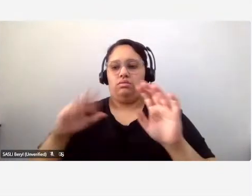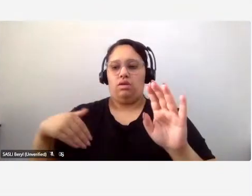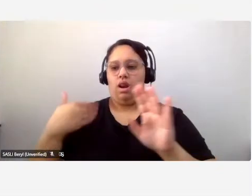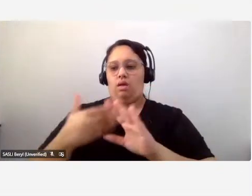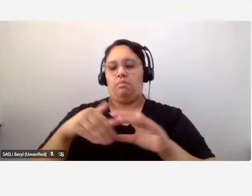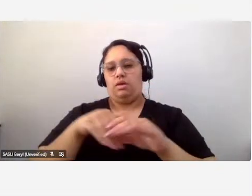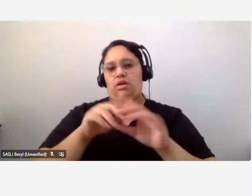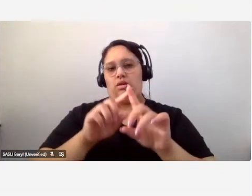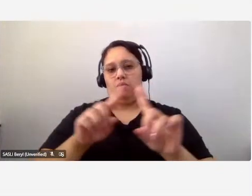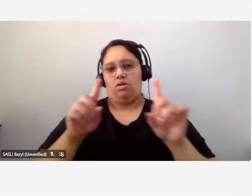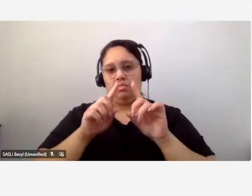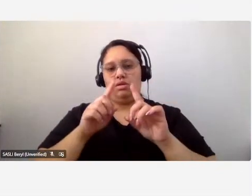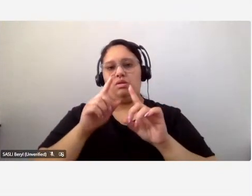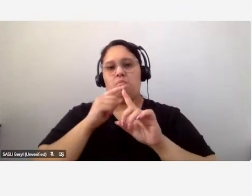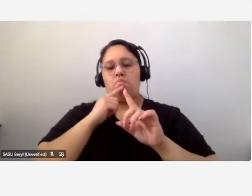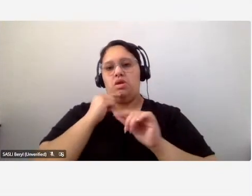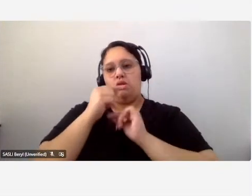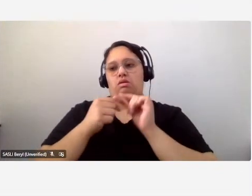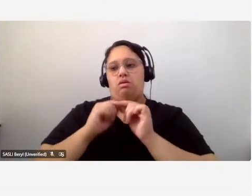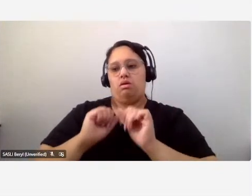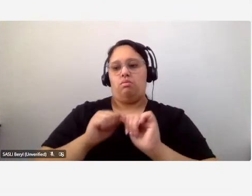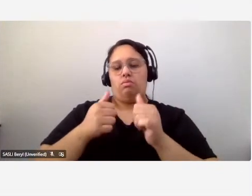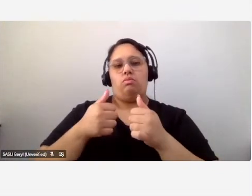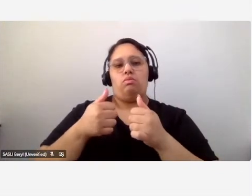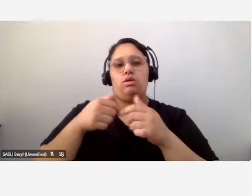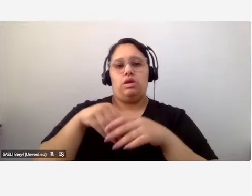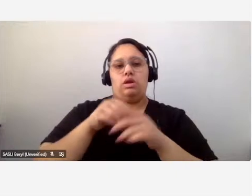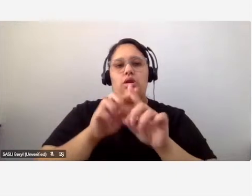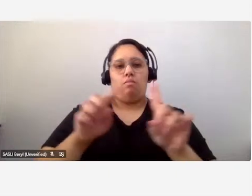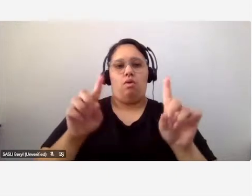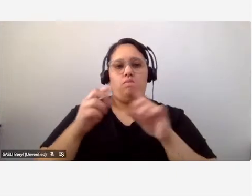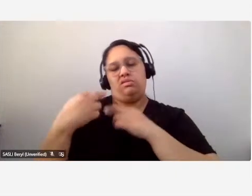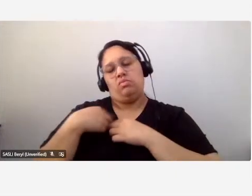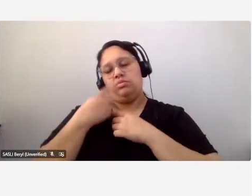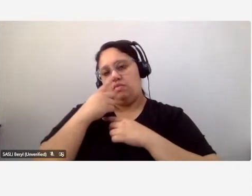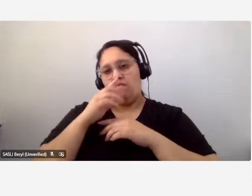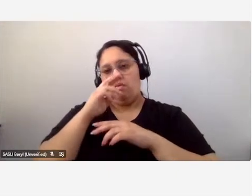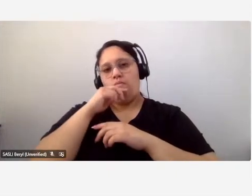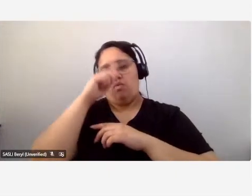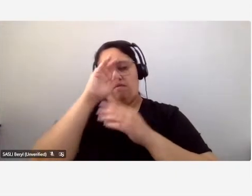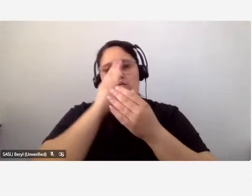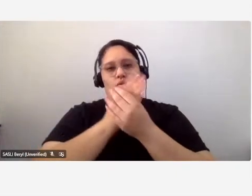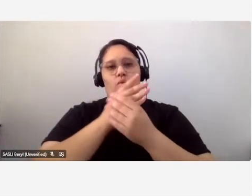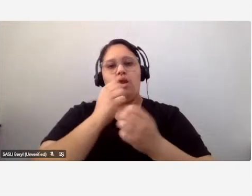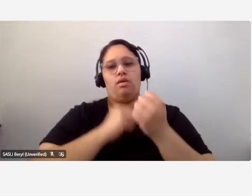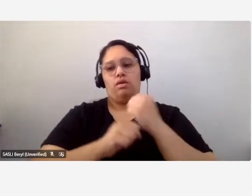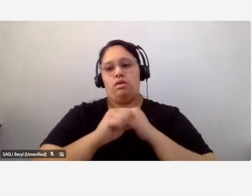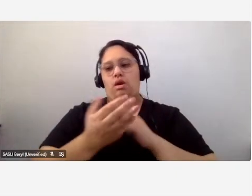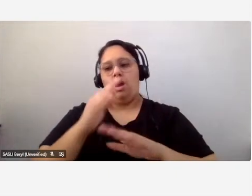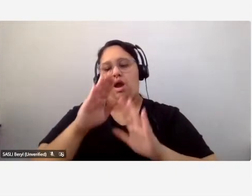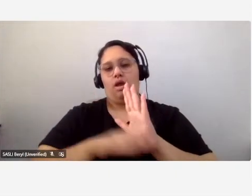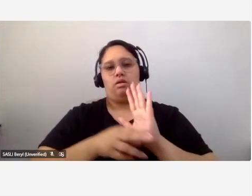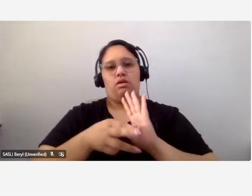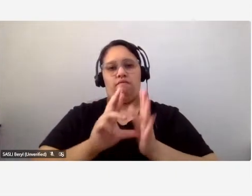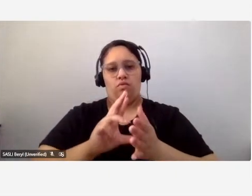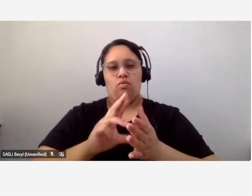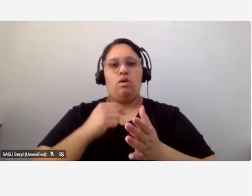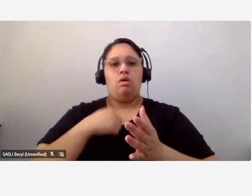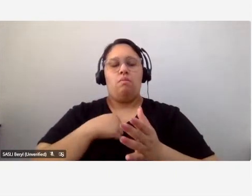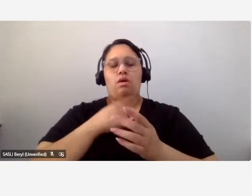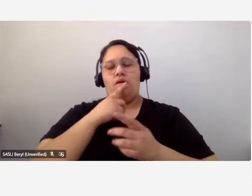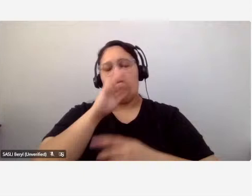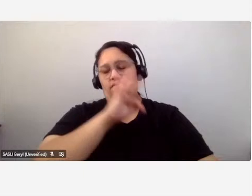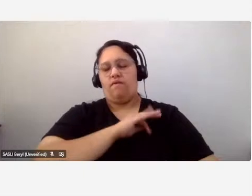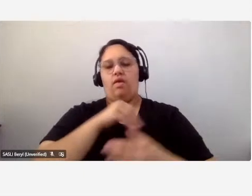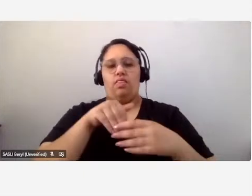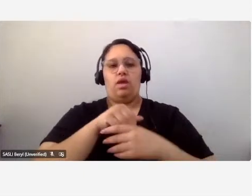department, a stalwart in this department, responsible for this portfolio and the year under review. And I have the utmost faith in